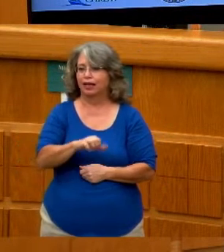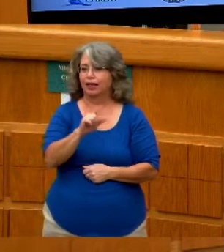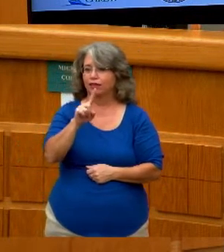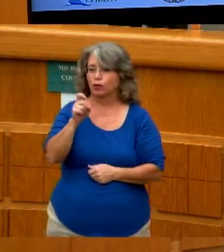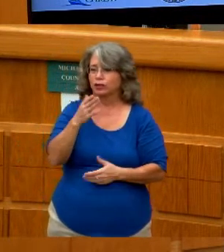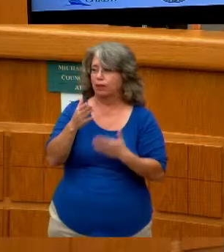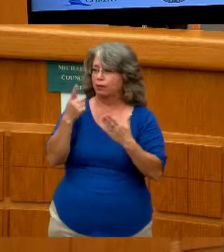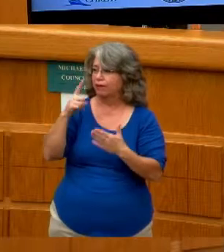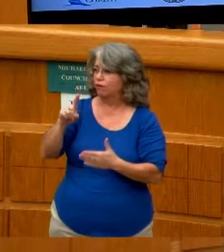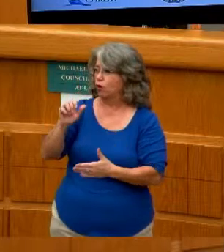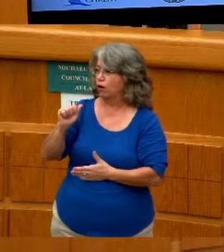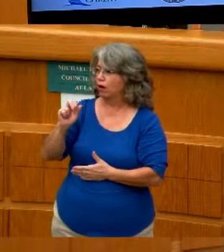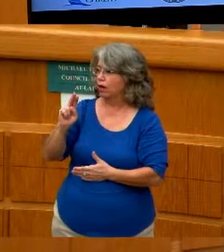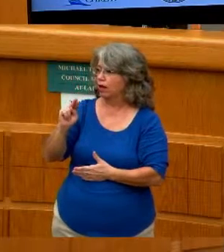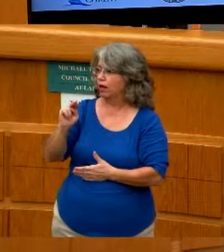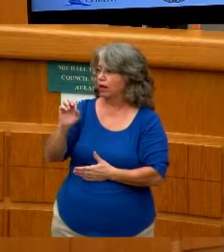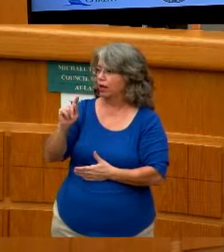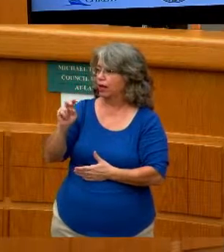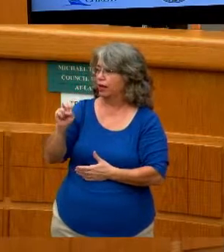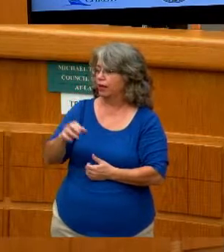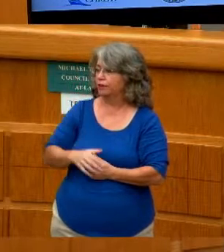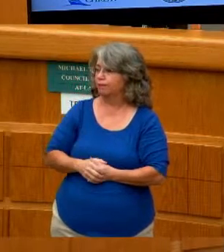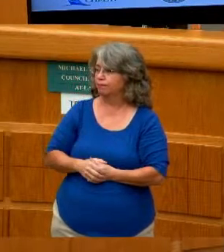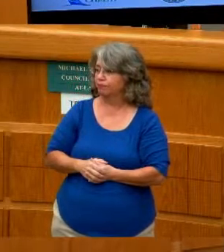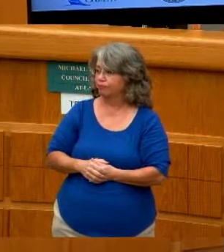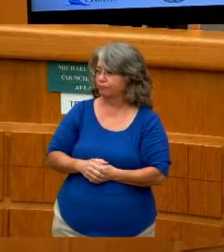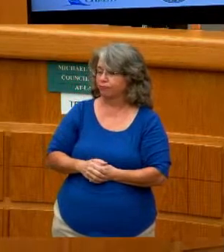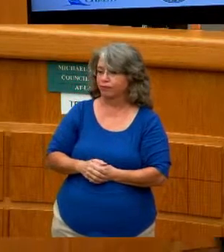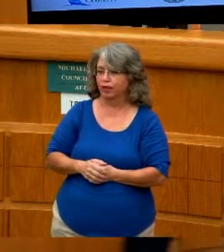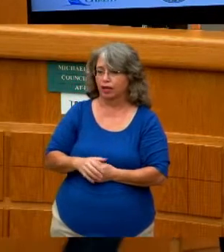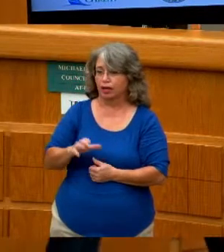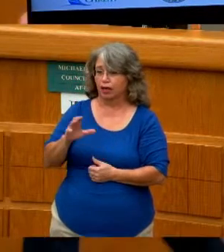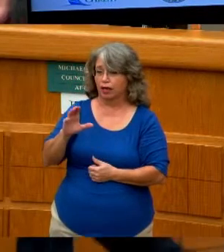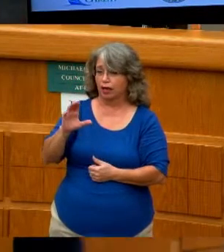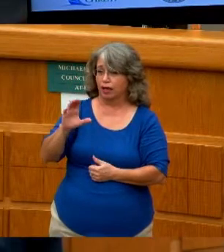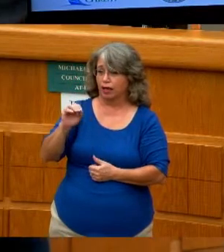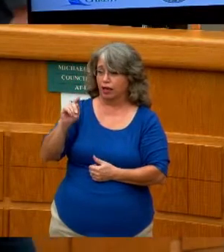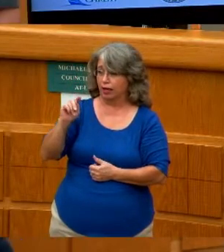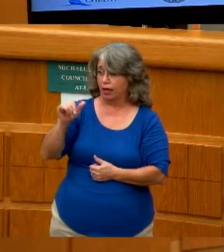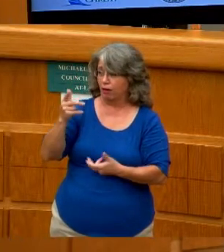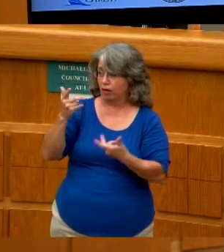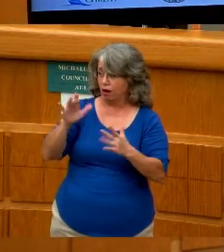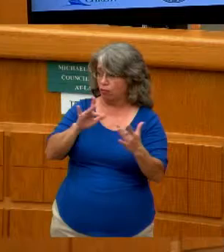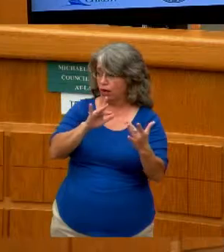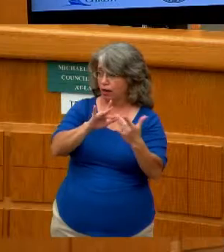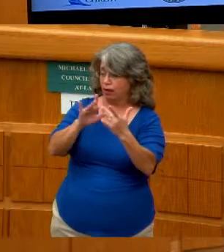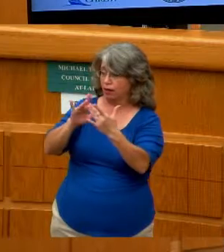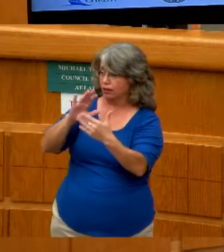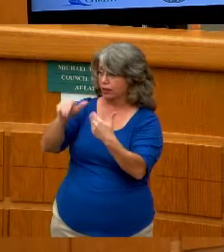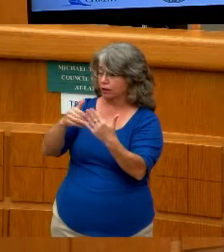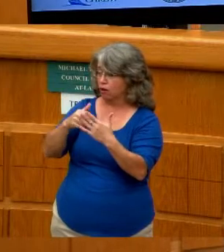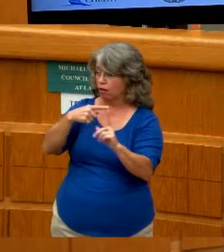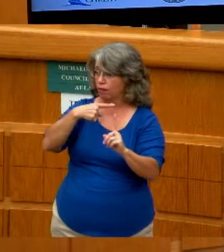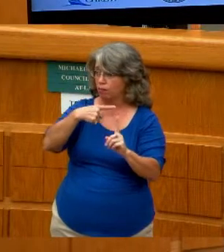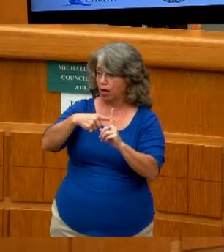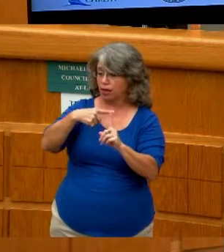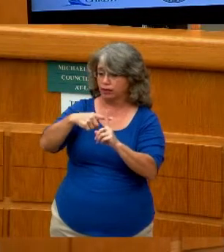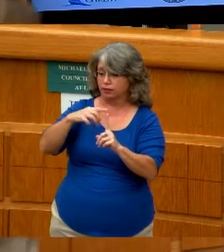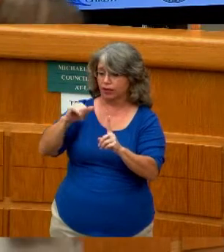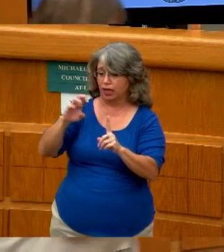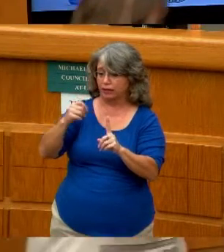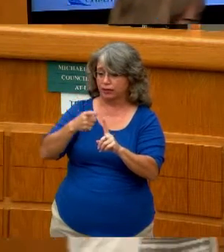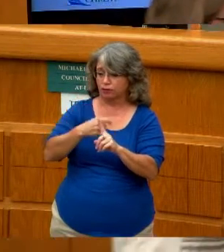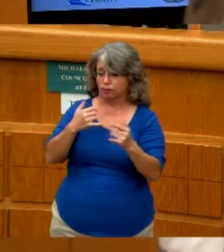short question. Oh, thank you. This may be a question for you, Annette. Has the county